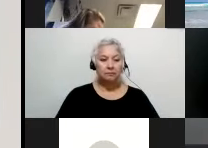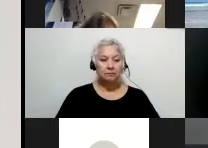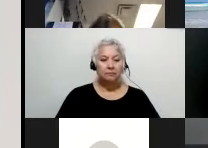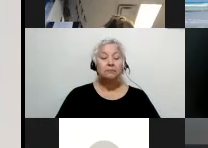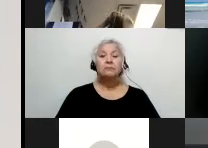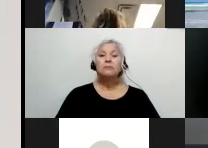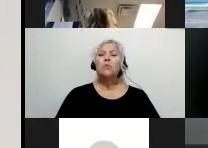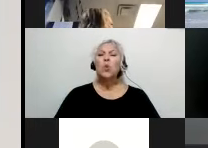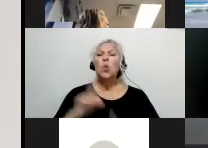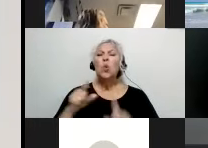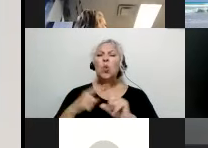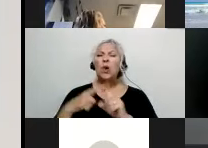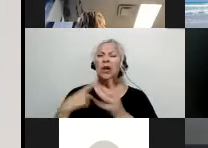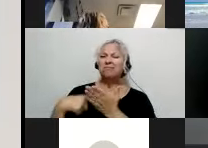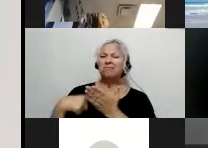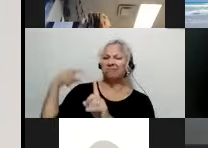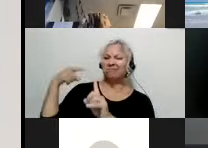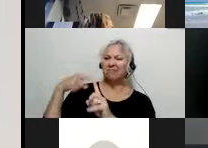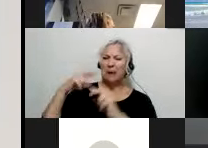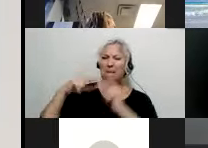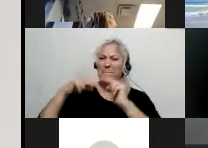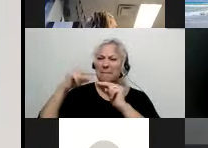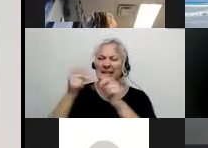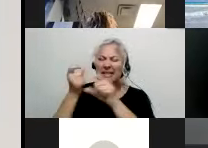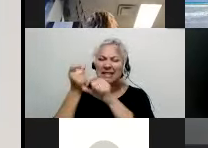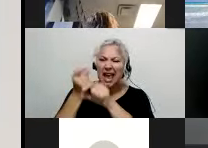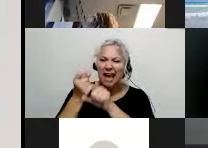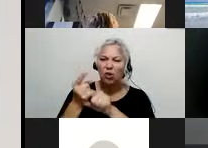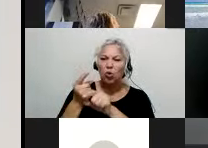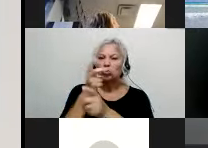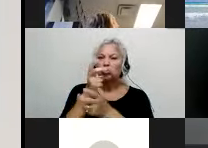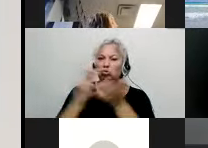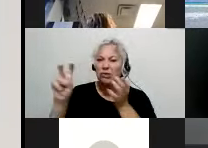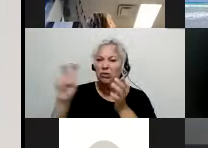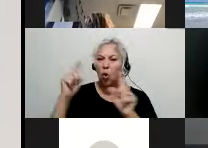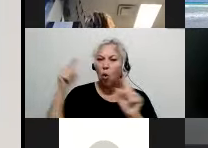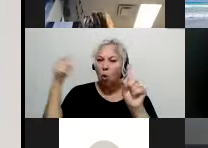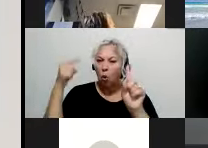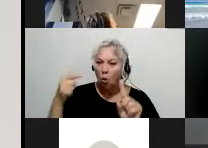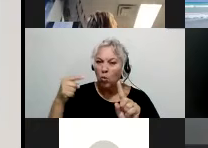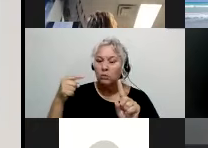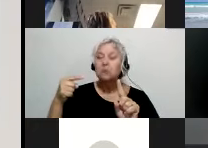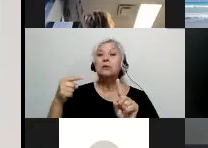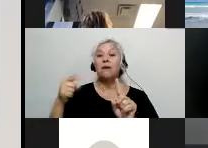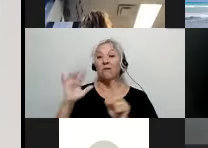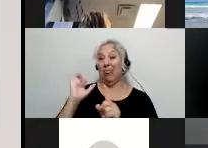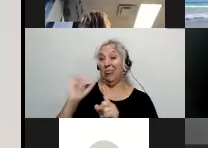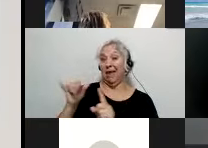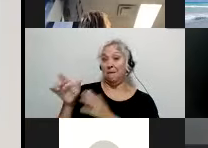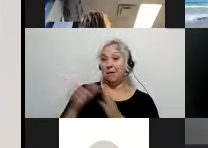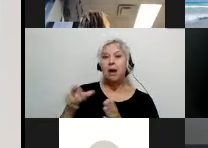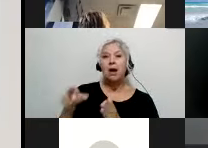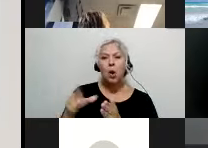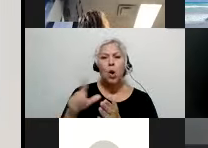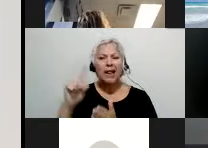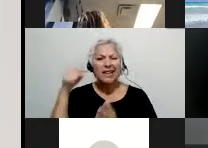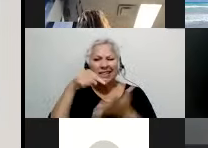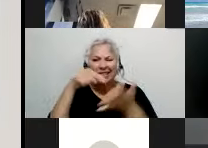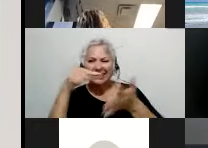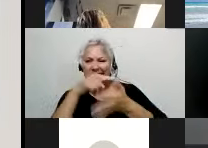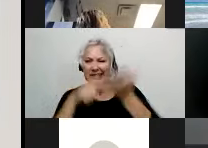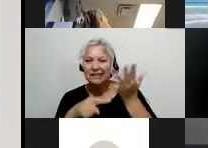So when we're talking about building those annual transition goals for the transition plan, these are where our transition assessments